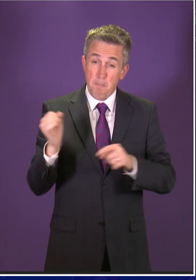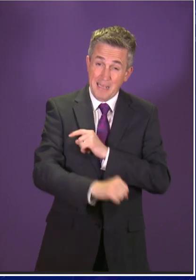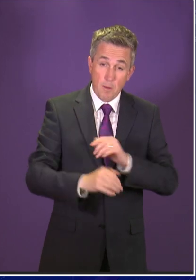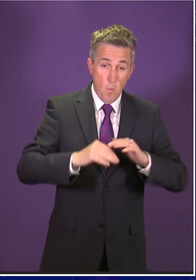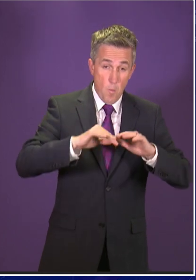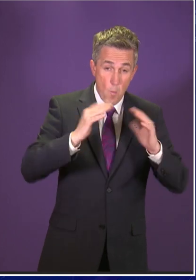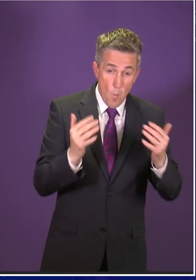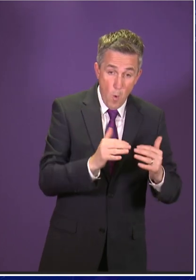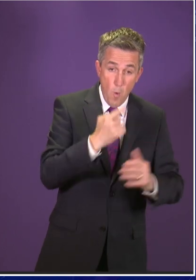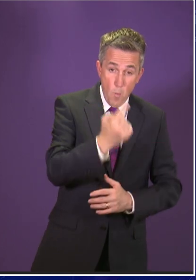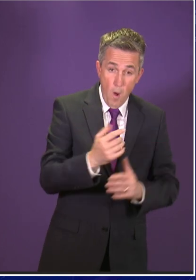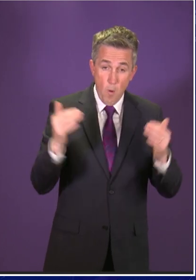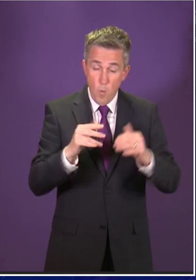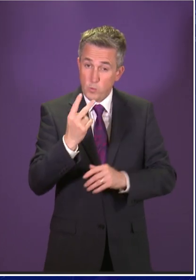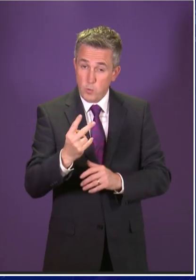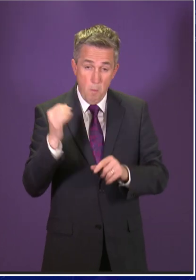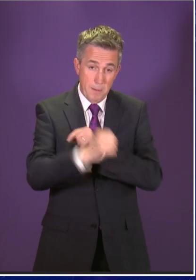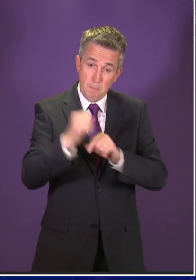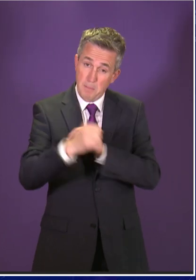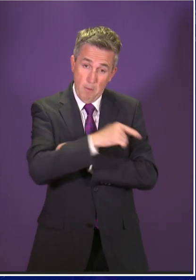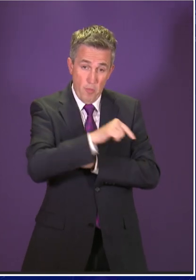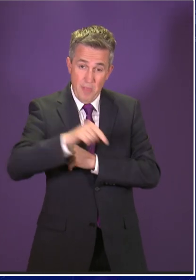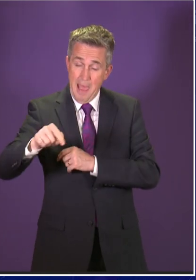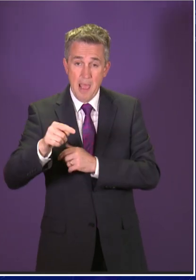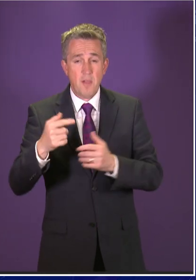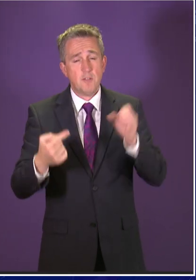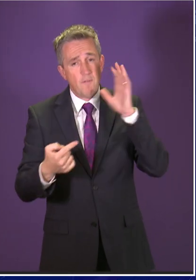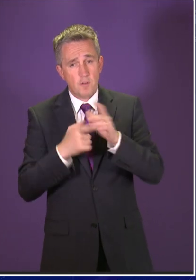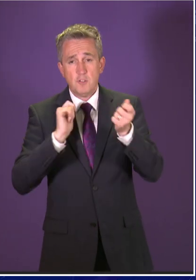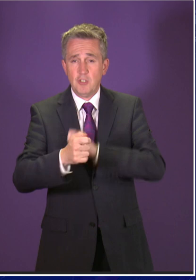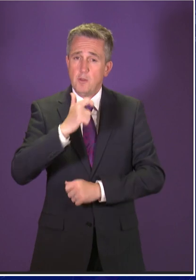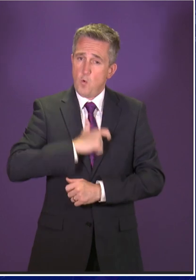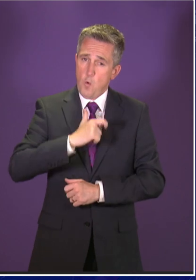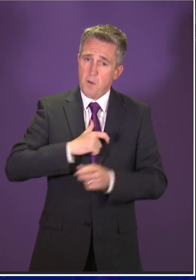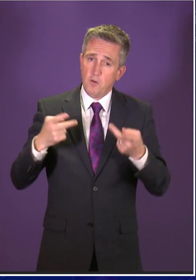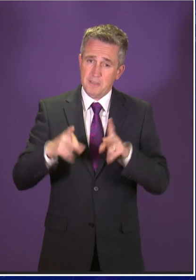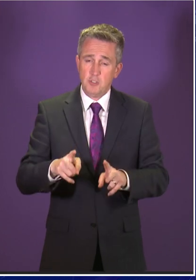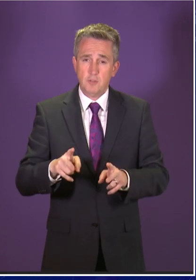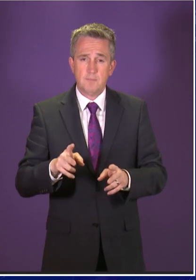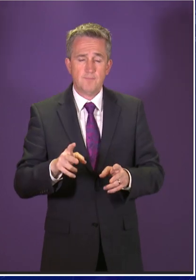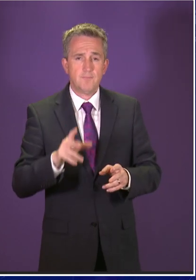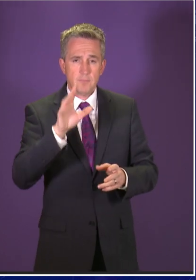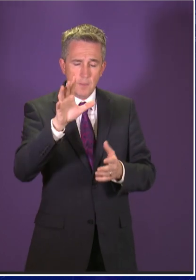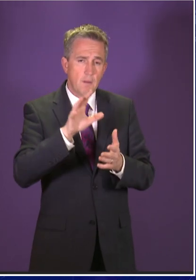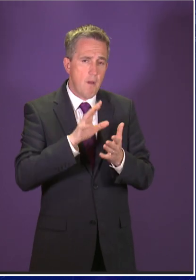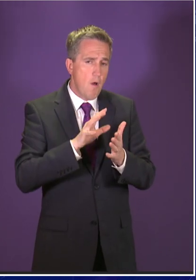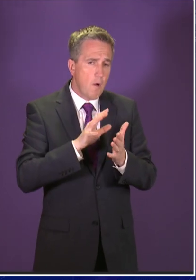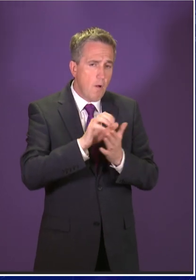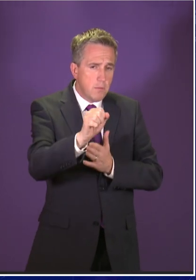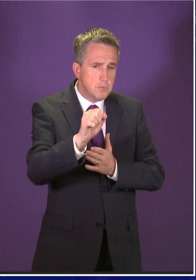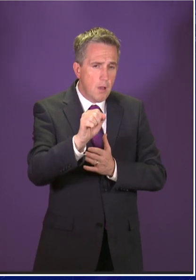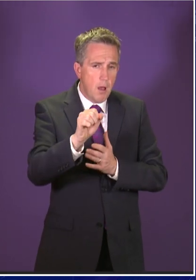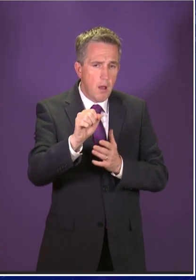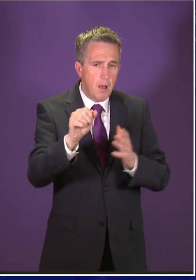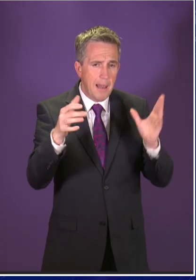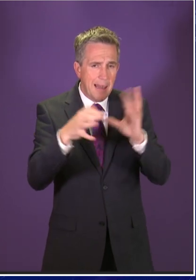bigger than World War II, a fundamental change in the human condition. The role of culture in such an era